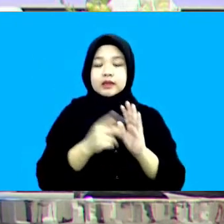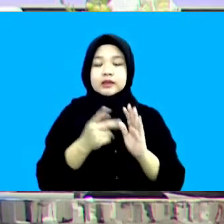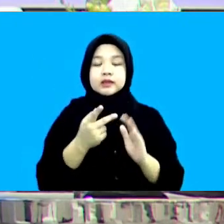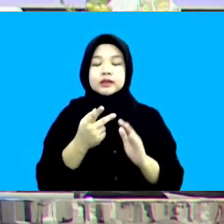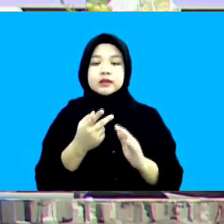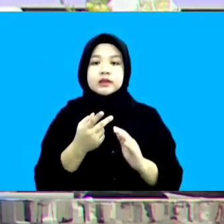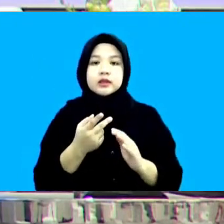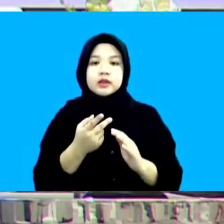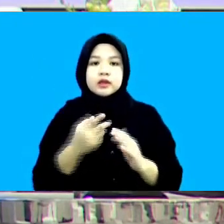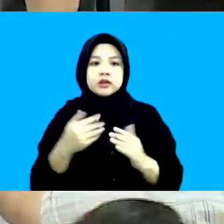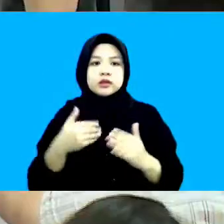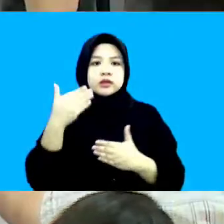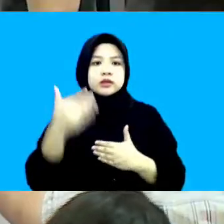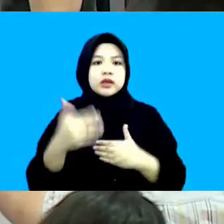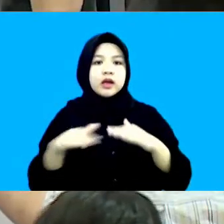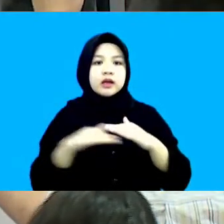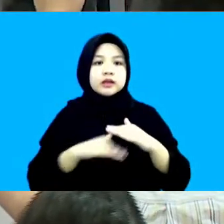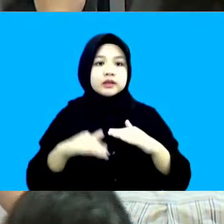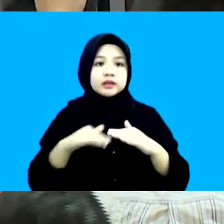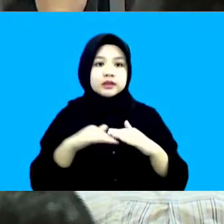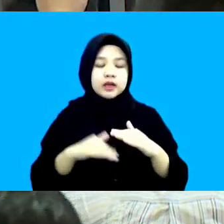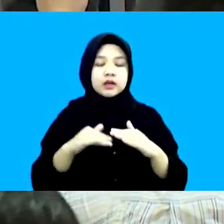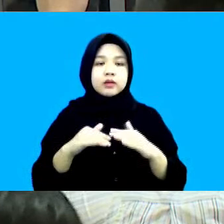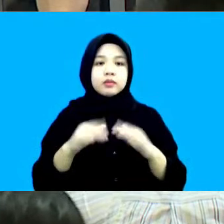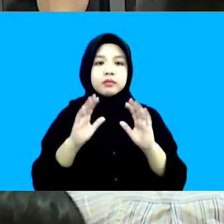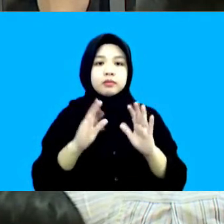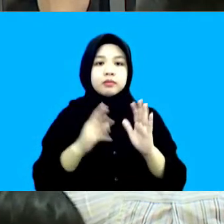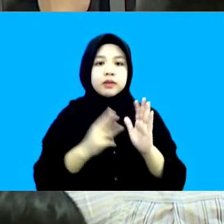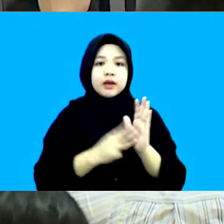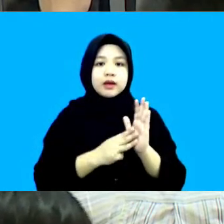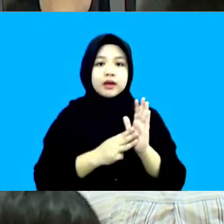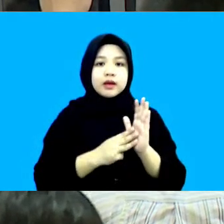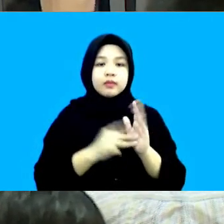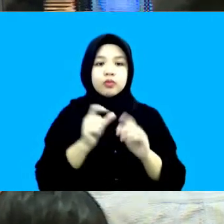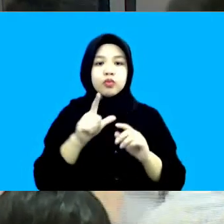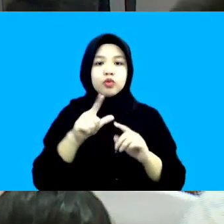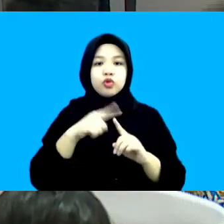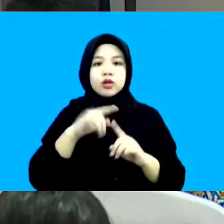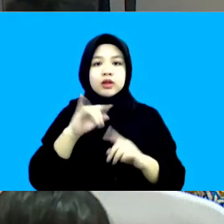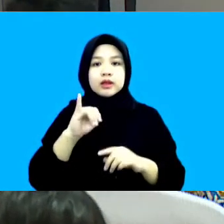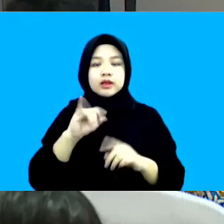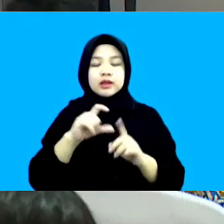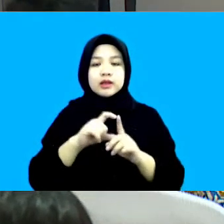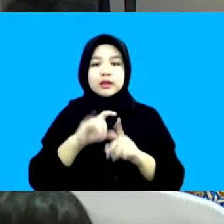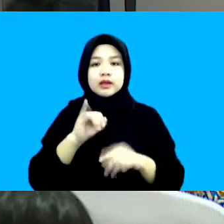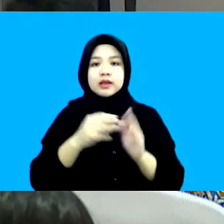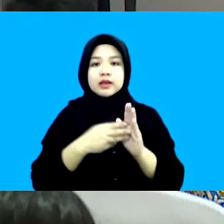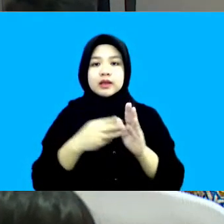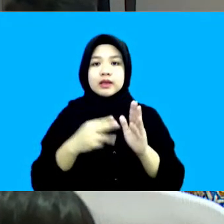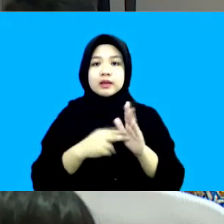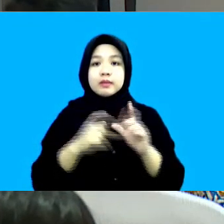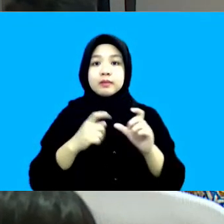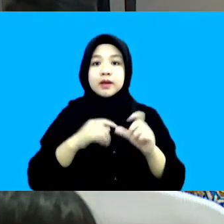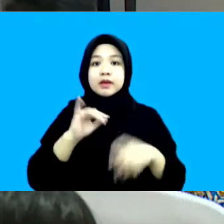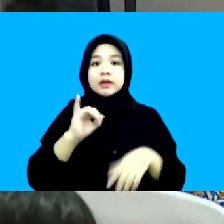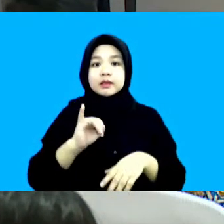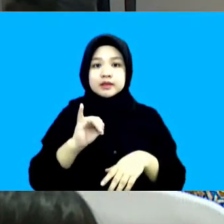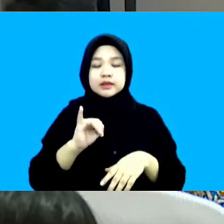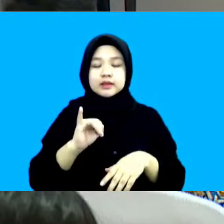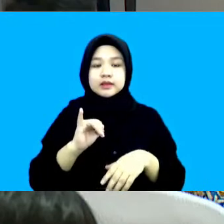Indonesia. And here also in the panelists, Professor, oh sorry,